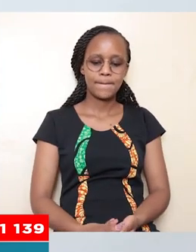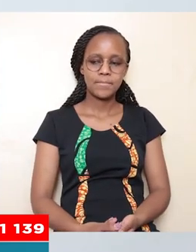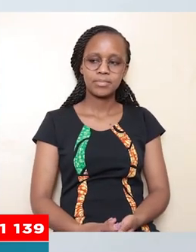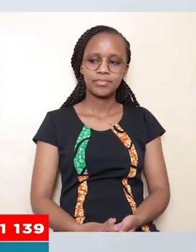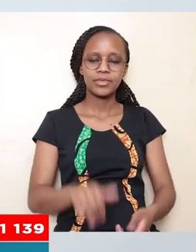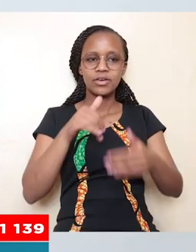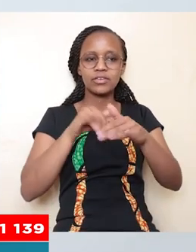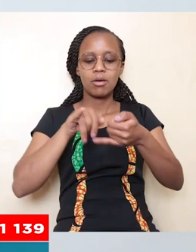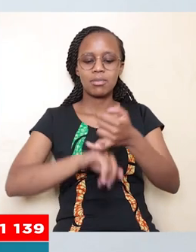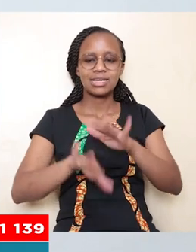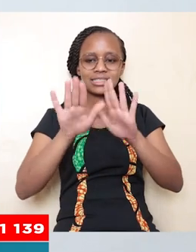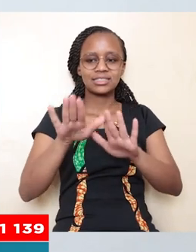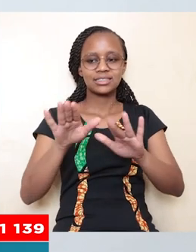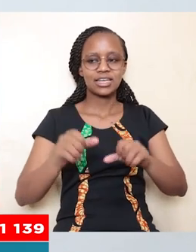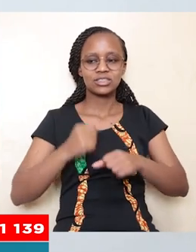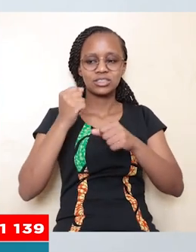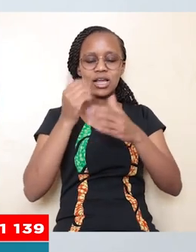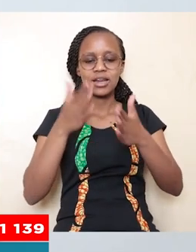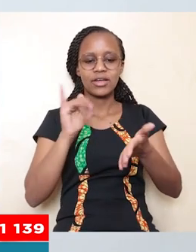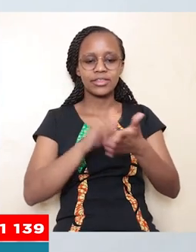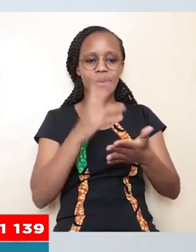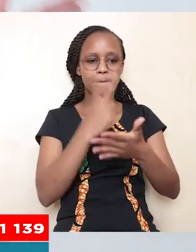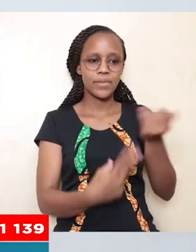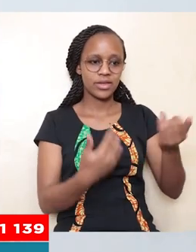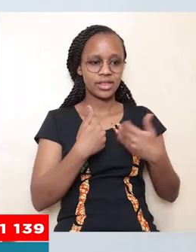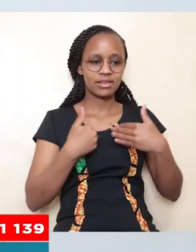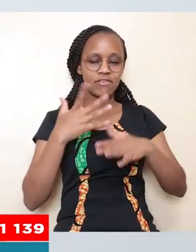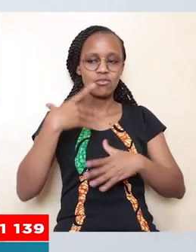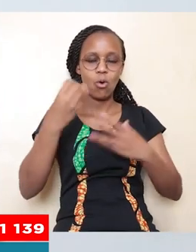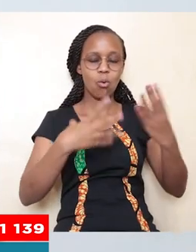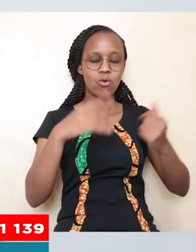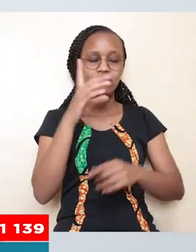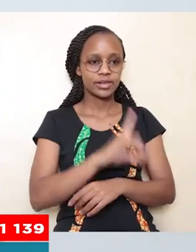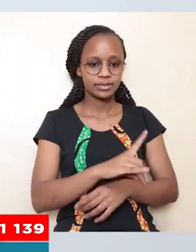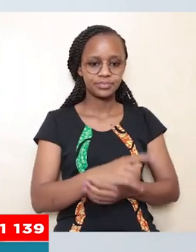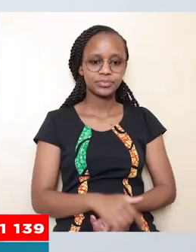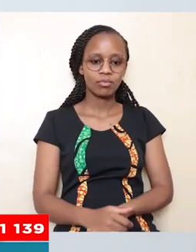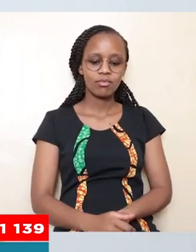For our marriages to remain strong, now that both have left,